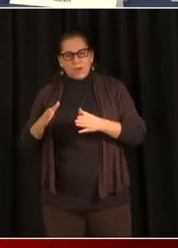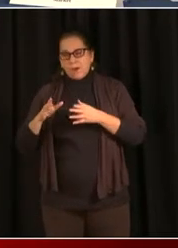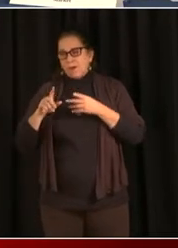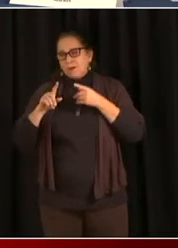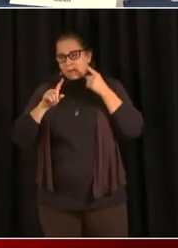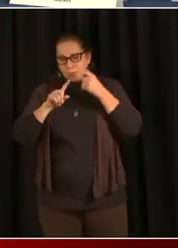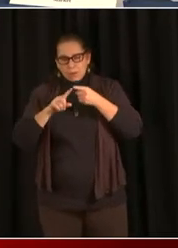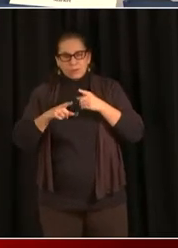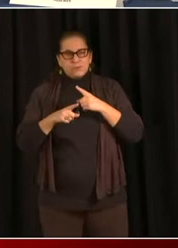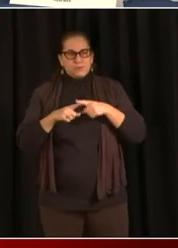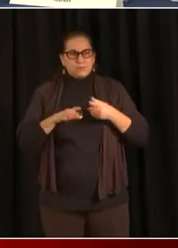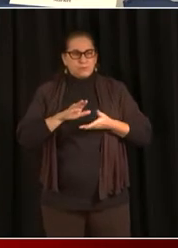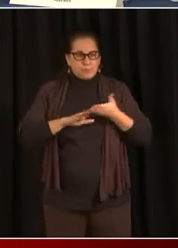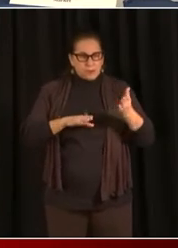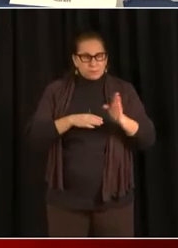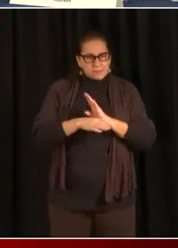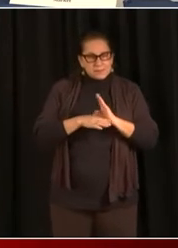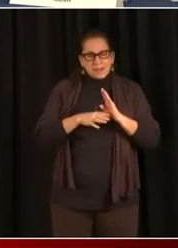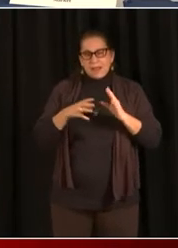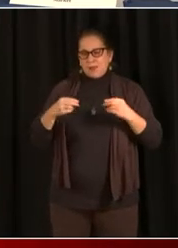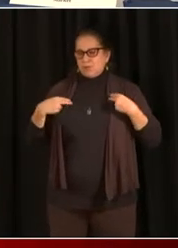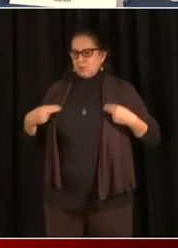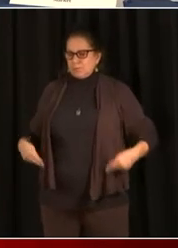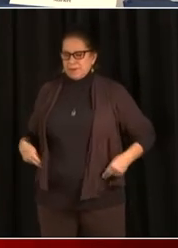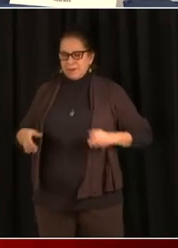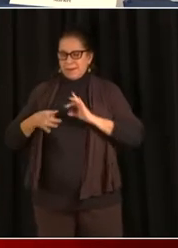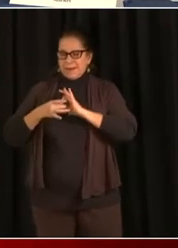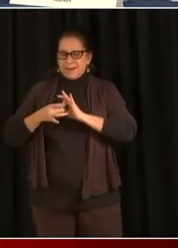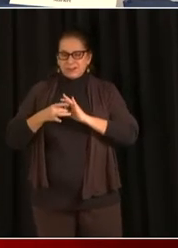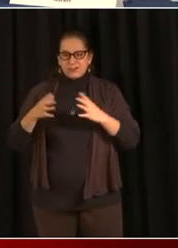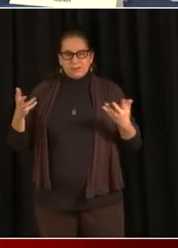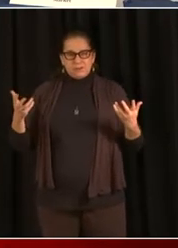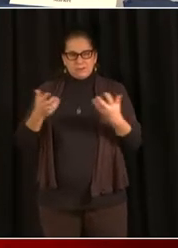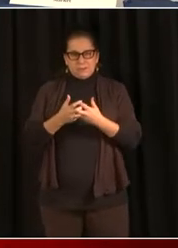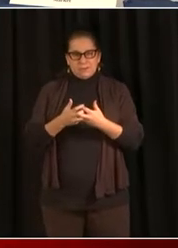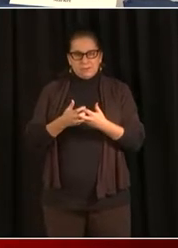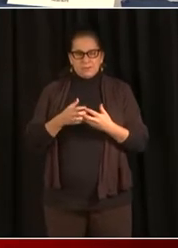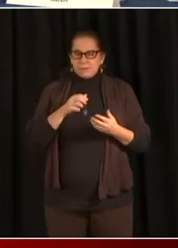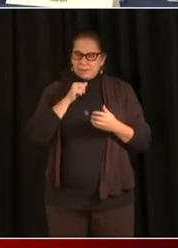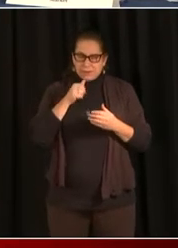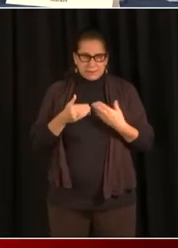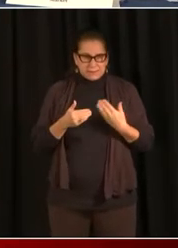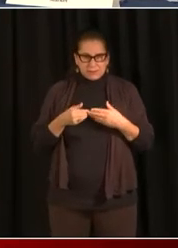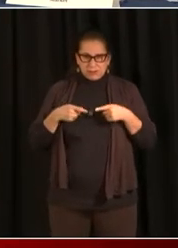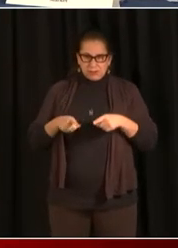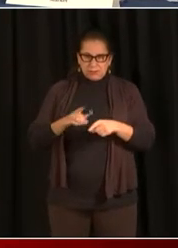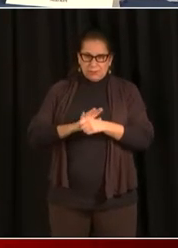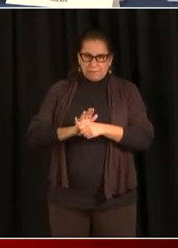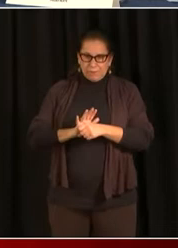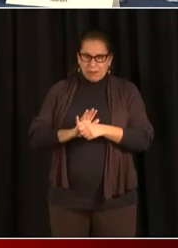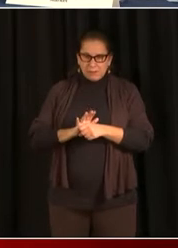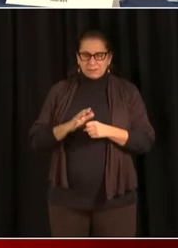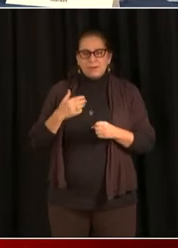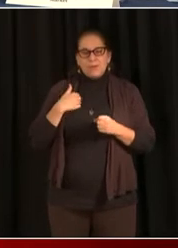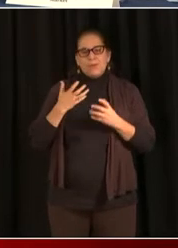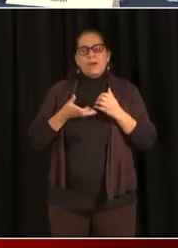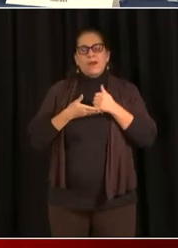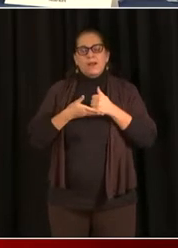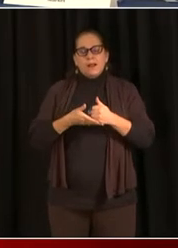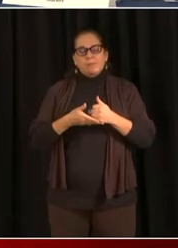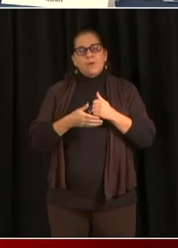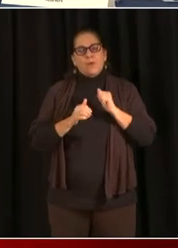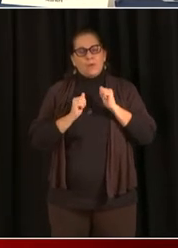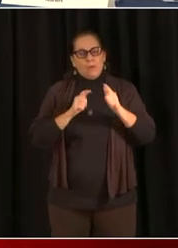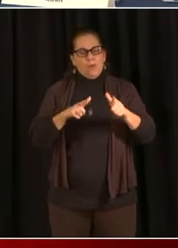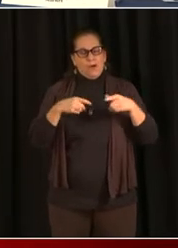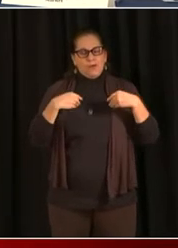of what we're going through, seamless and easy and simple, which helps support the sales of these retailers, helps support their businesses. So